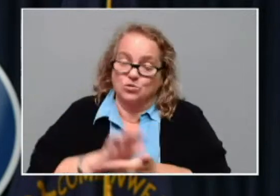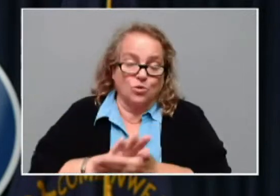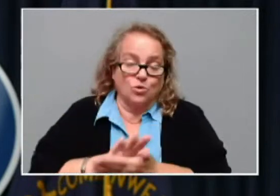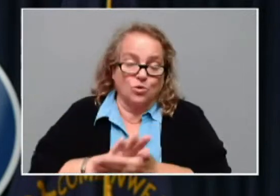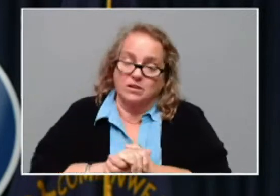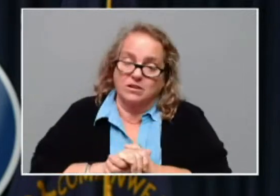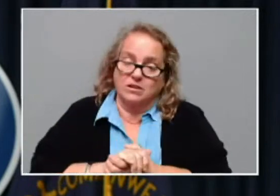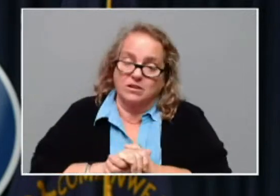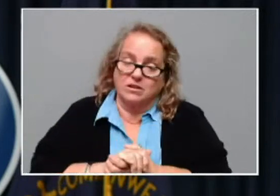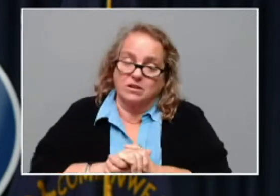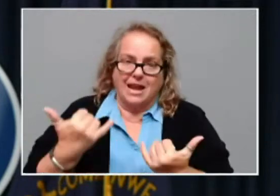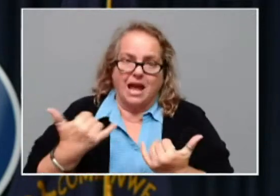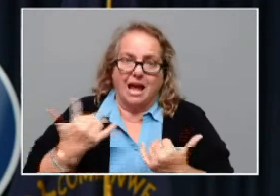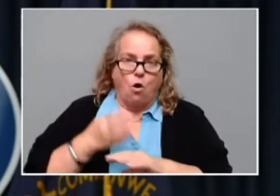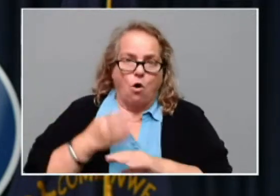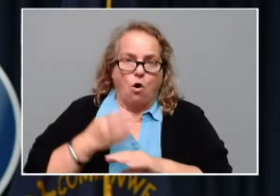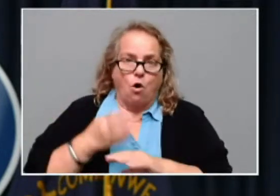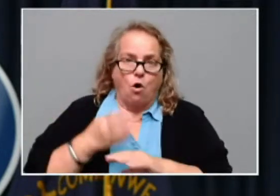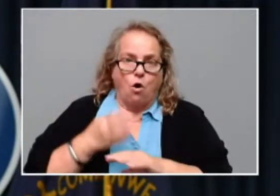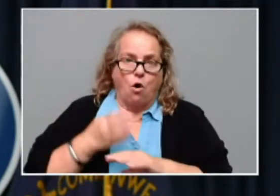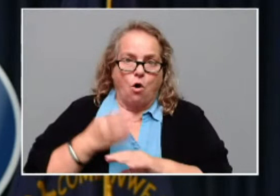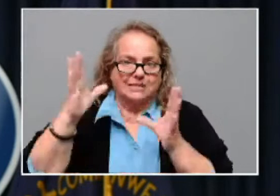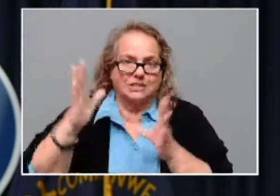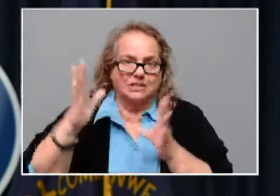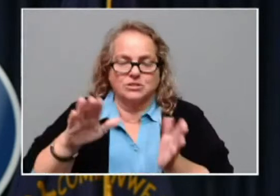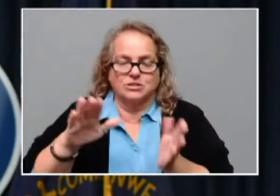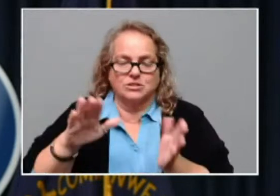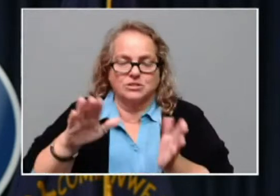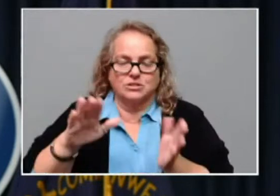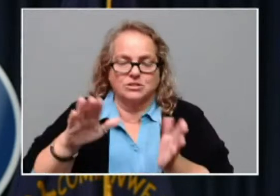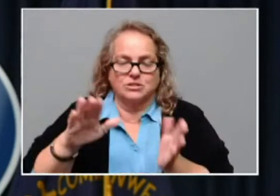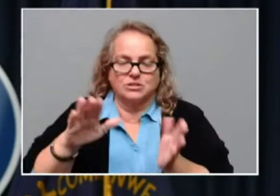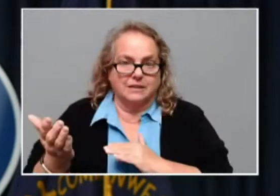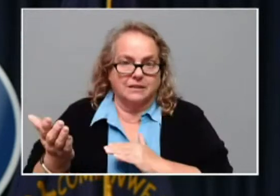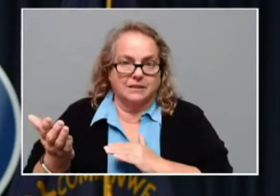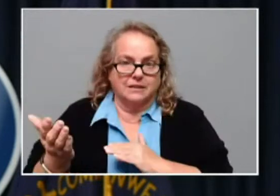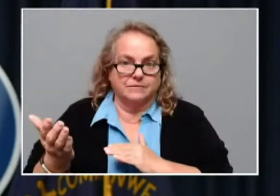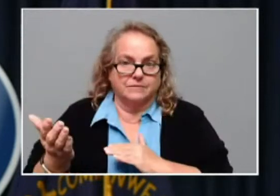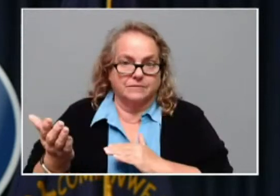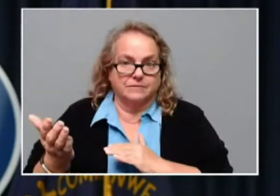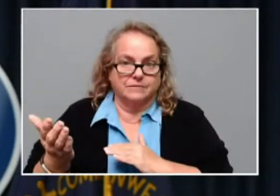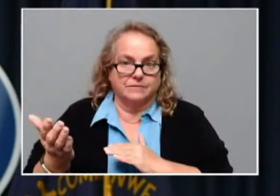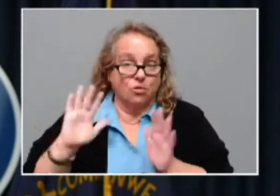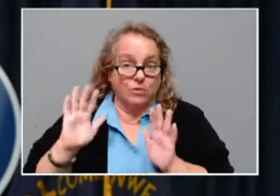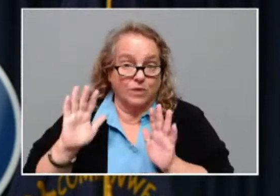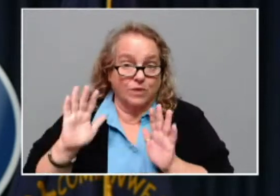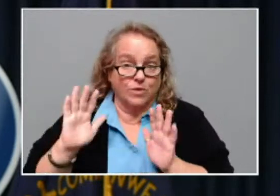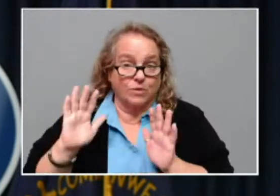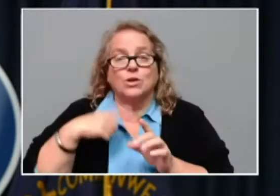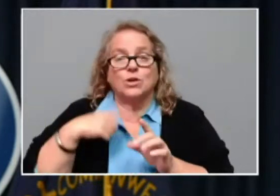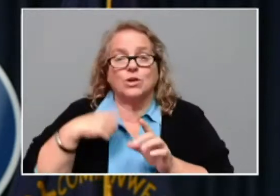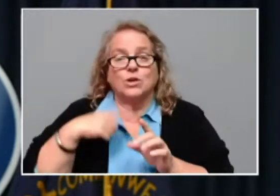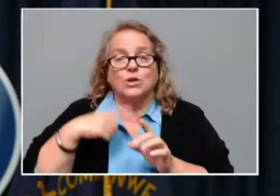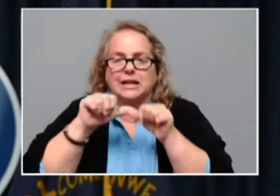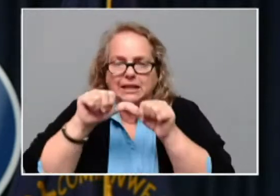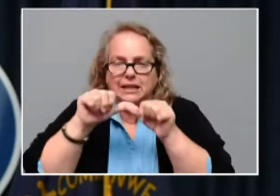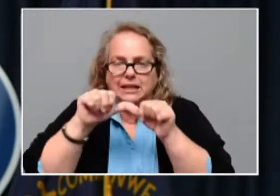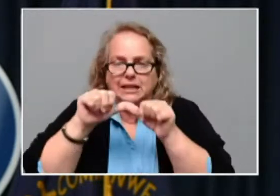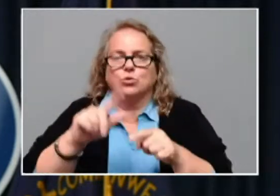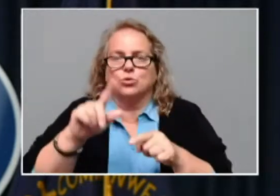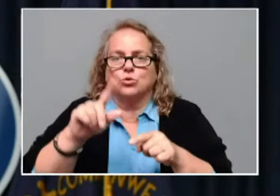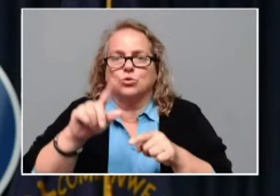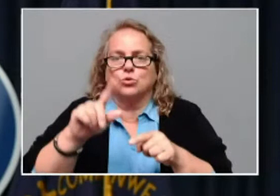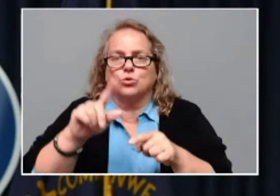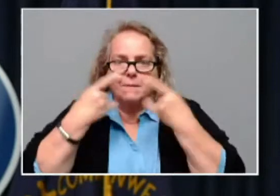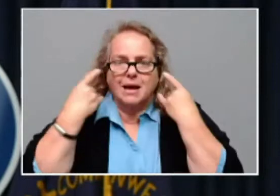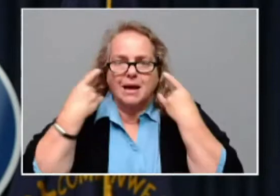educators that are no longer with us. And so we should continue to do the masking, both because cases are still too